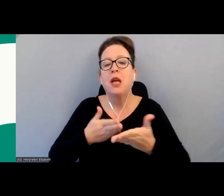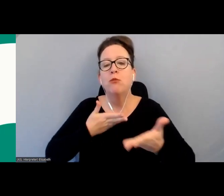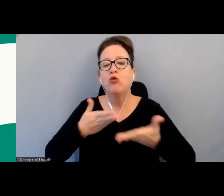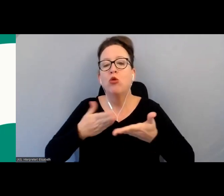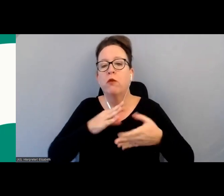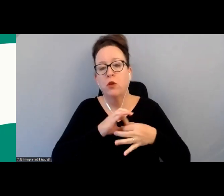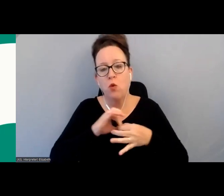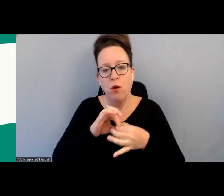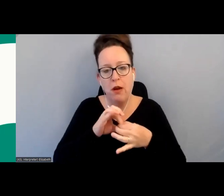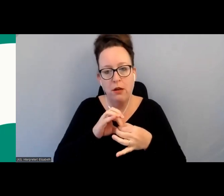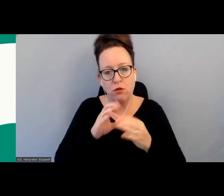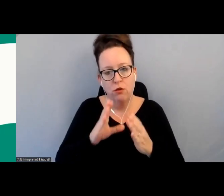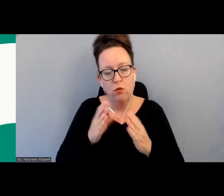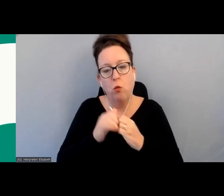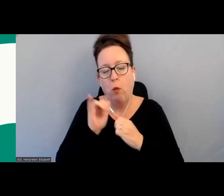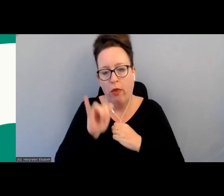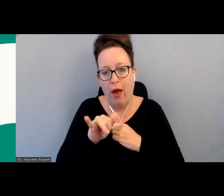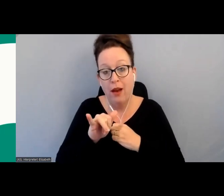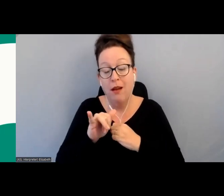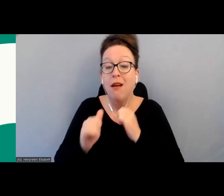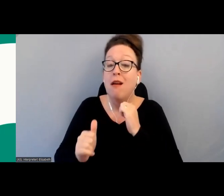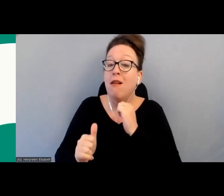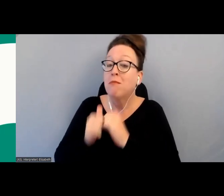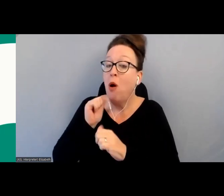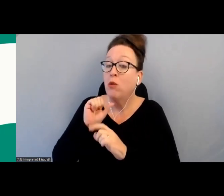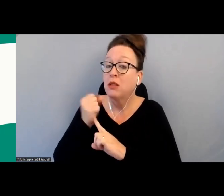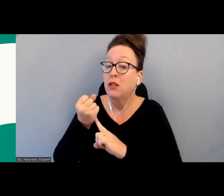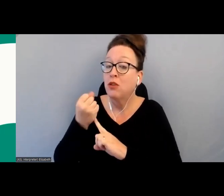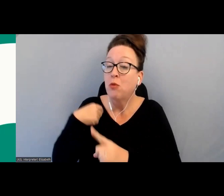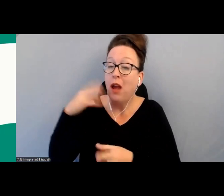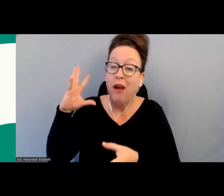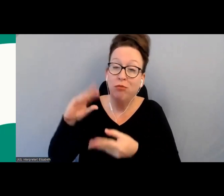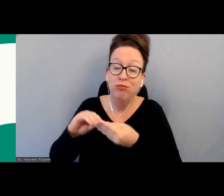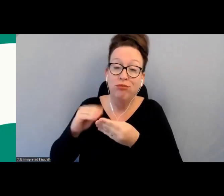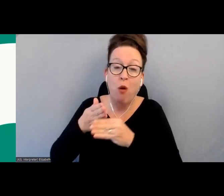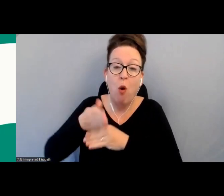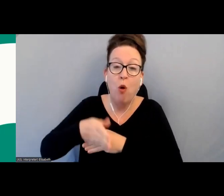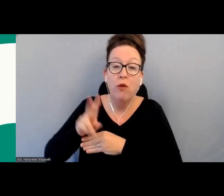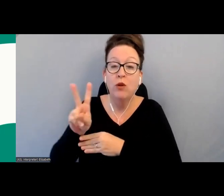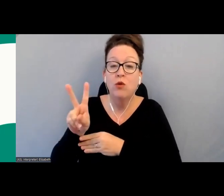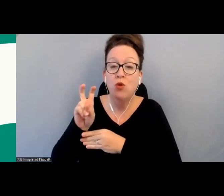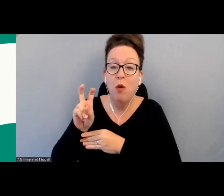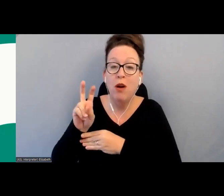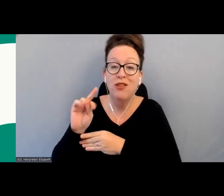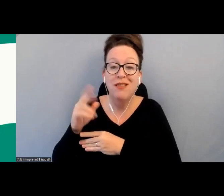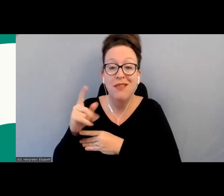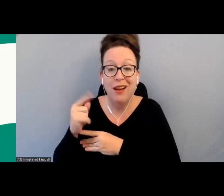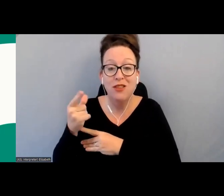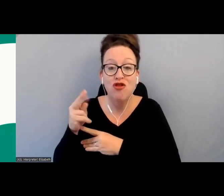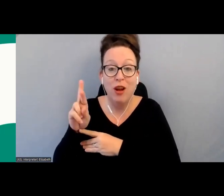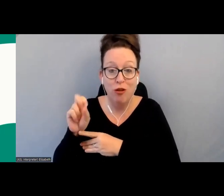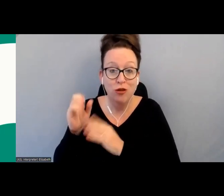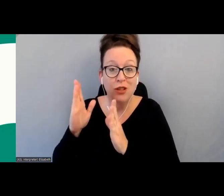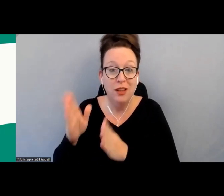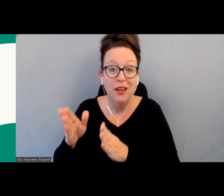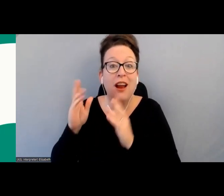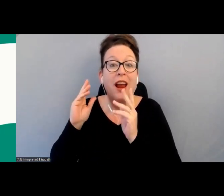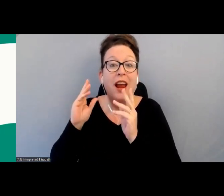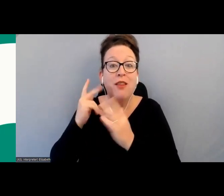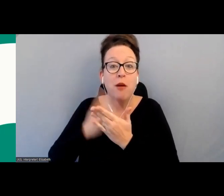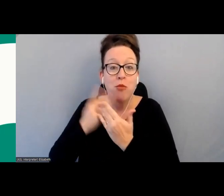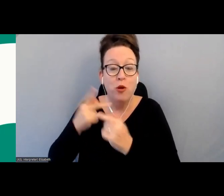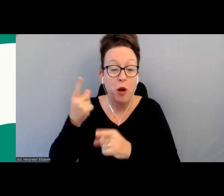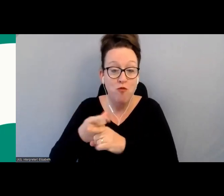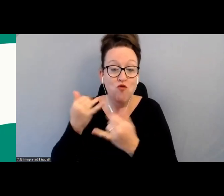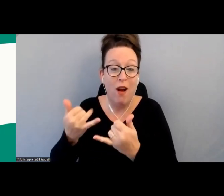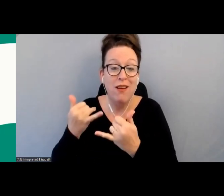there. In most cases, we have about over 200 next geners in the program right now. All of them are just in